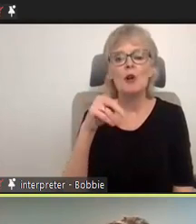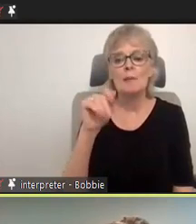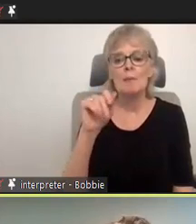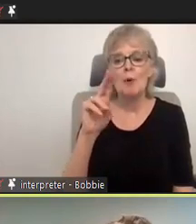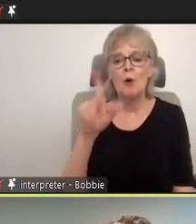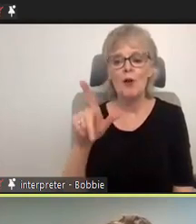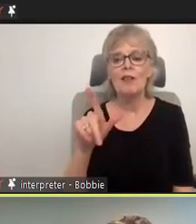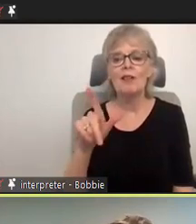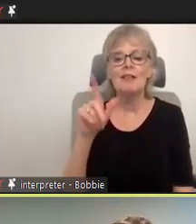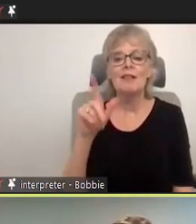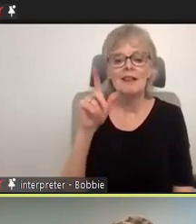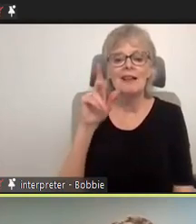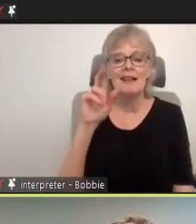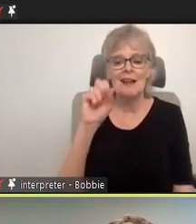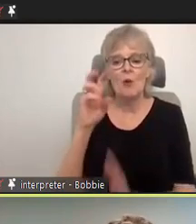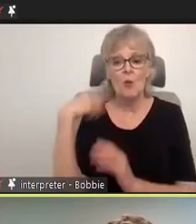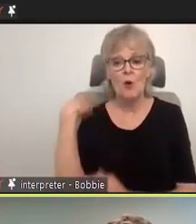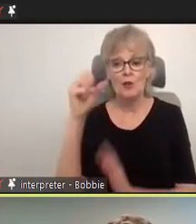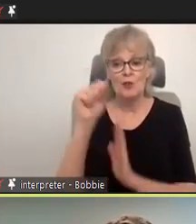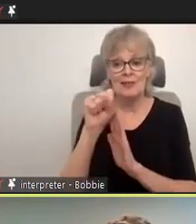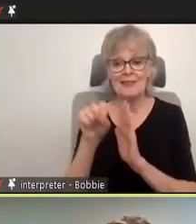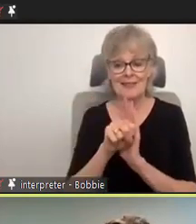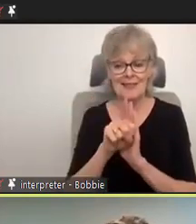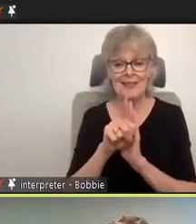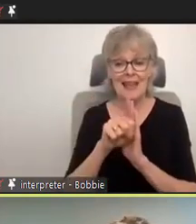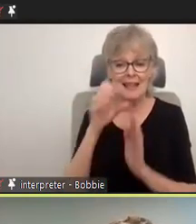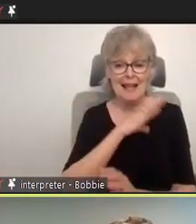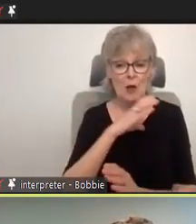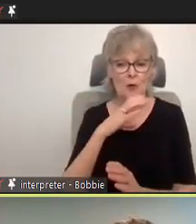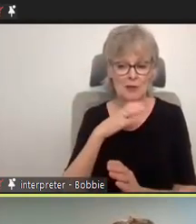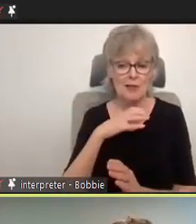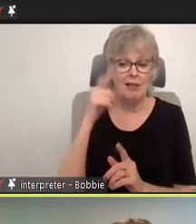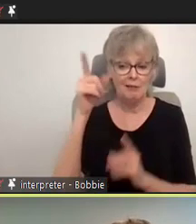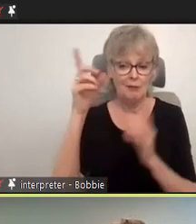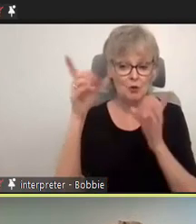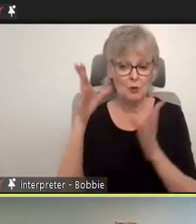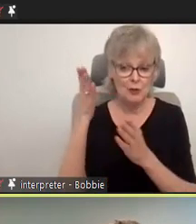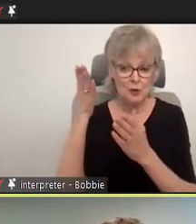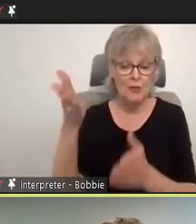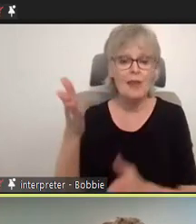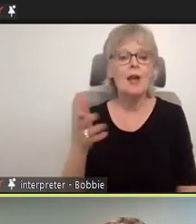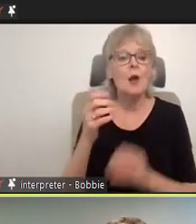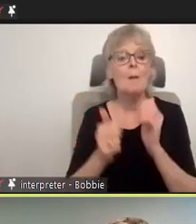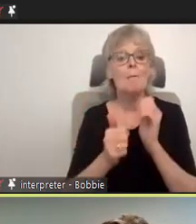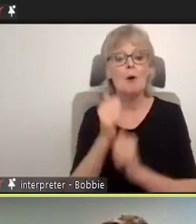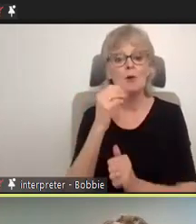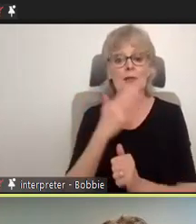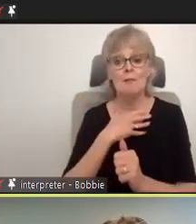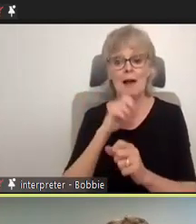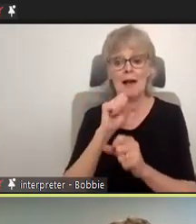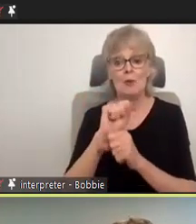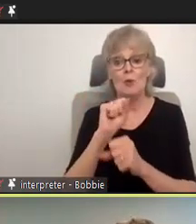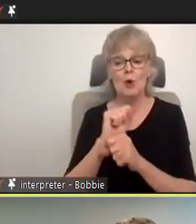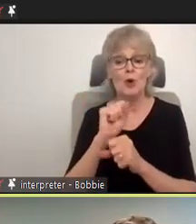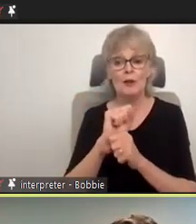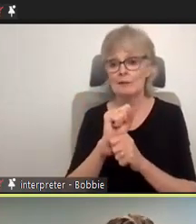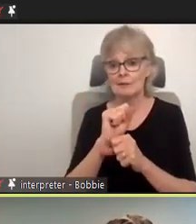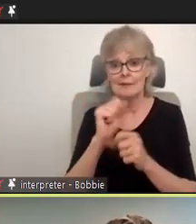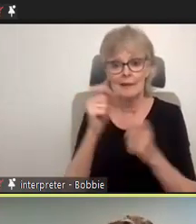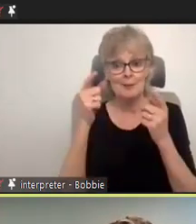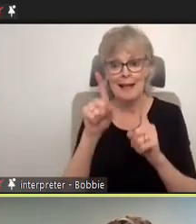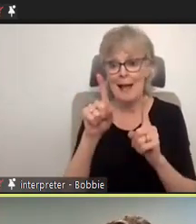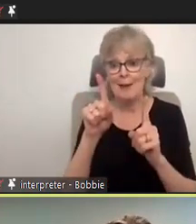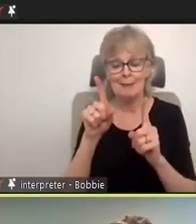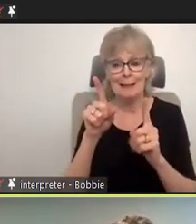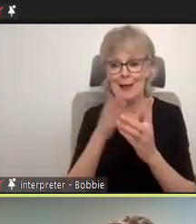State Council. I've been in this position for about 2 years, and interestingly, most of that has been the pandemic. So that's been